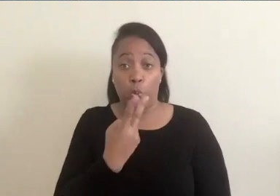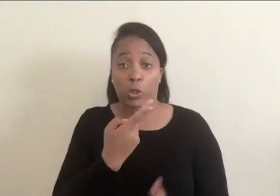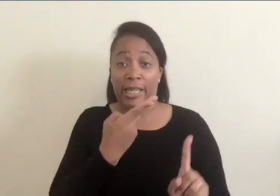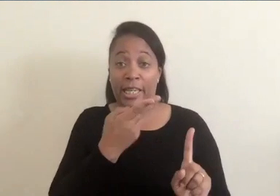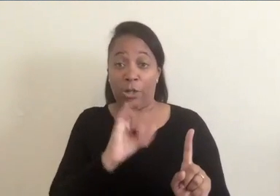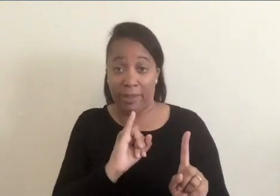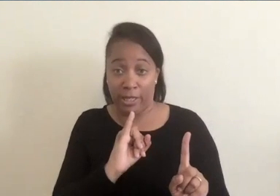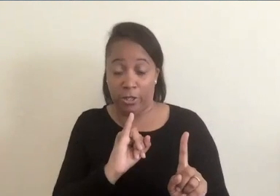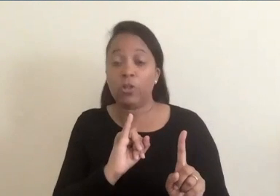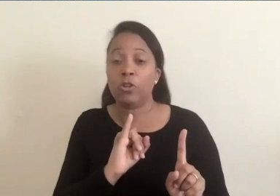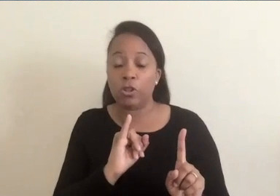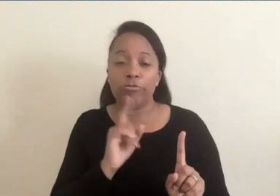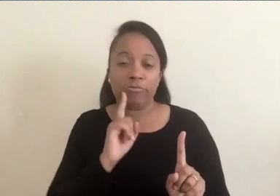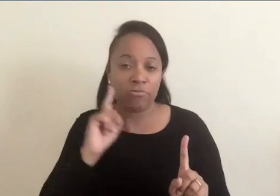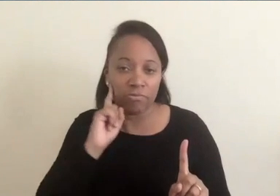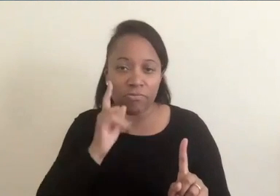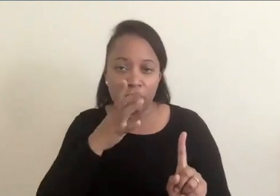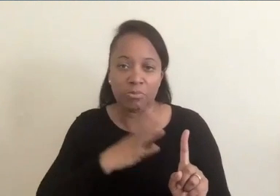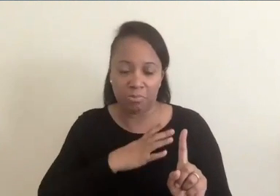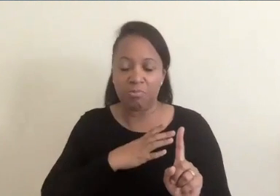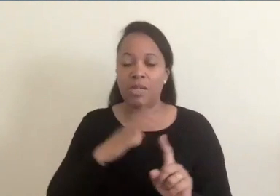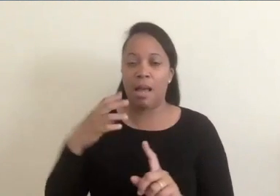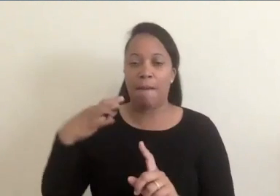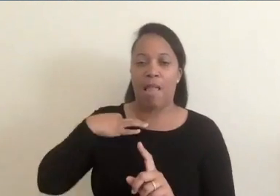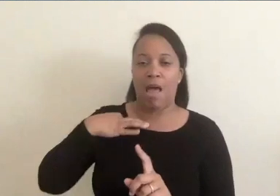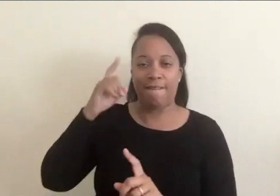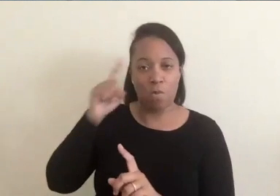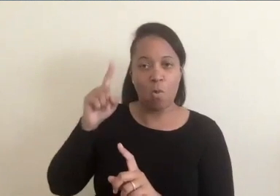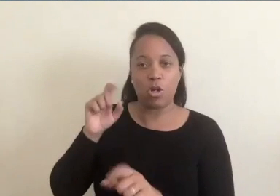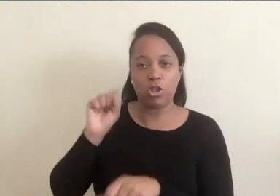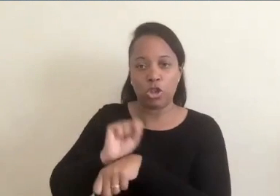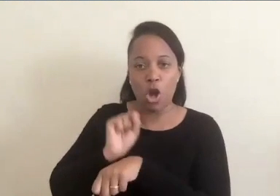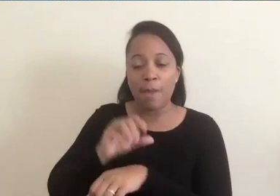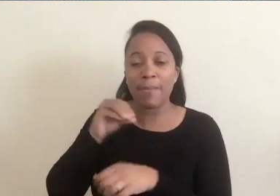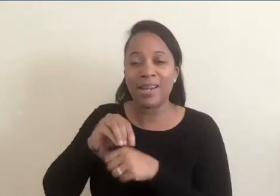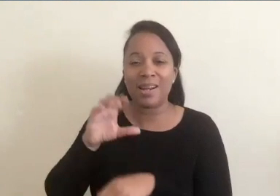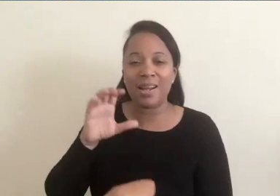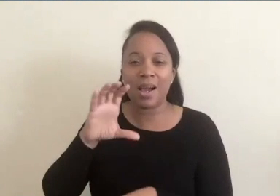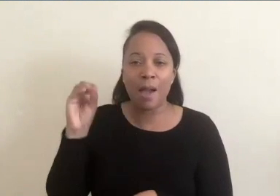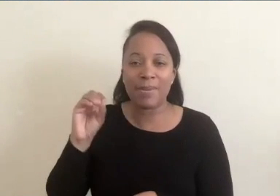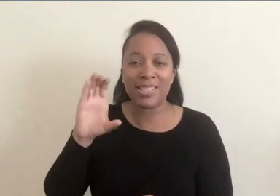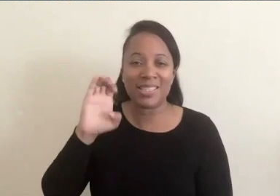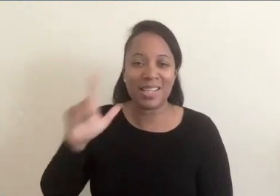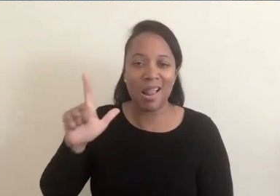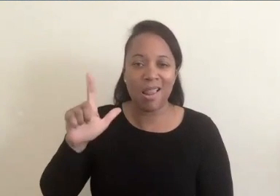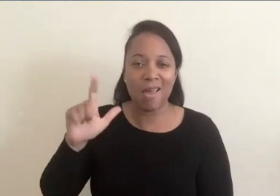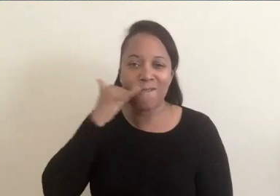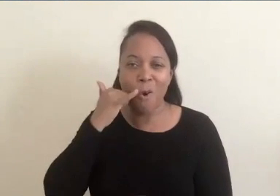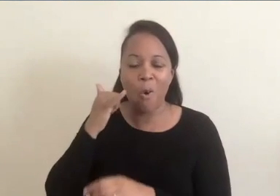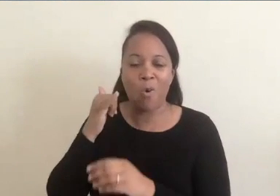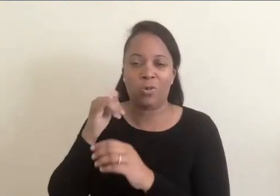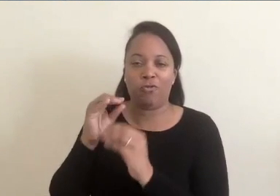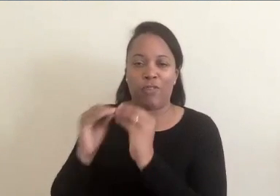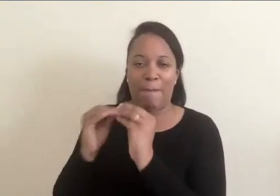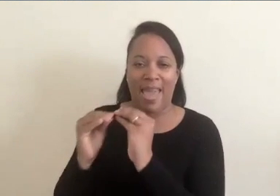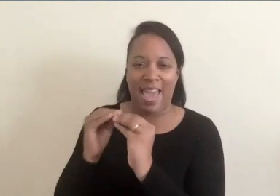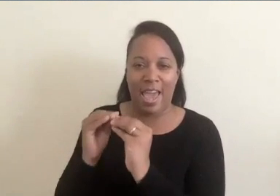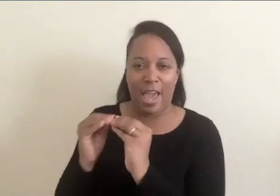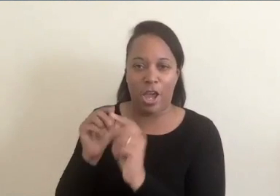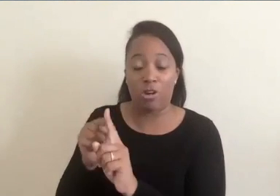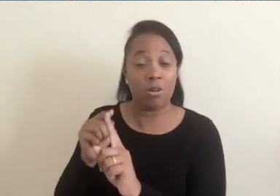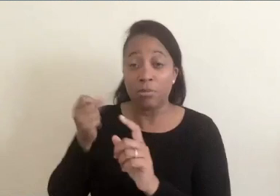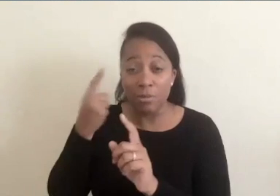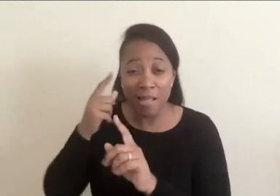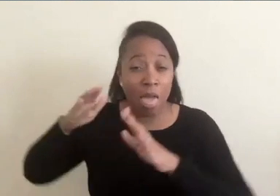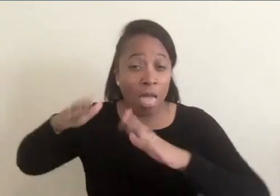2 deaf women applied for jobs in the company's cell phone repair facility. So they're applying for a job. They're